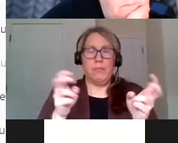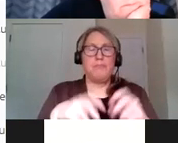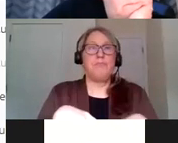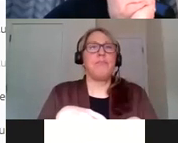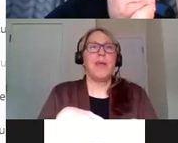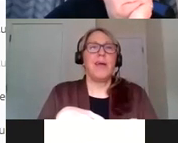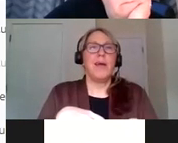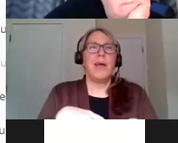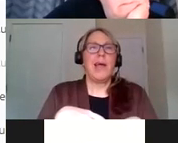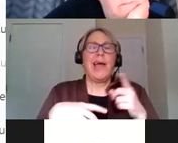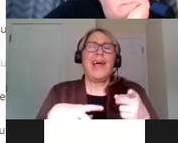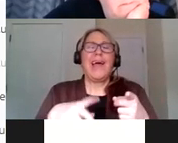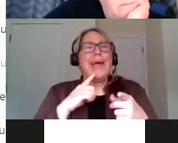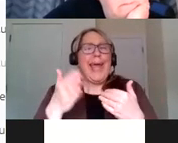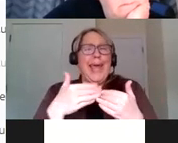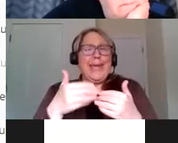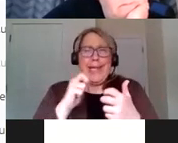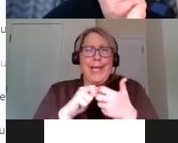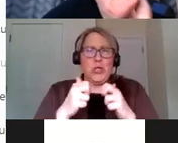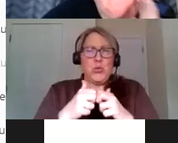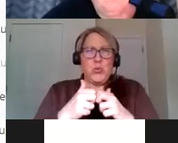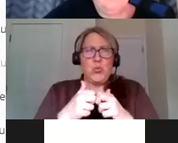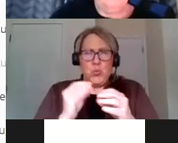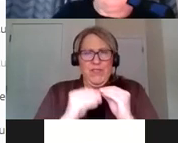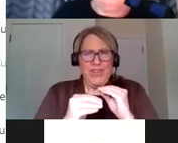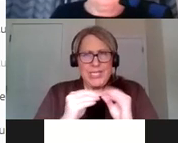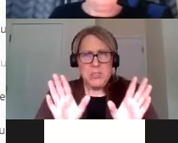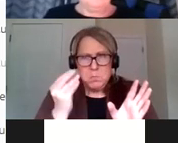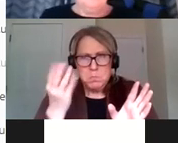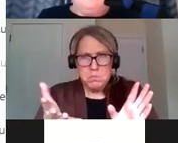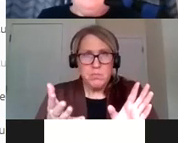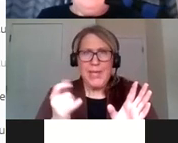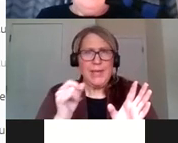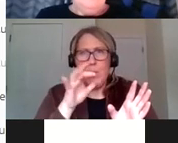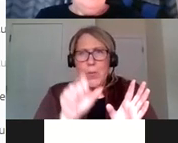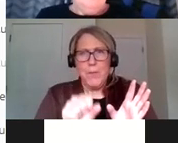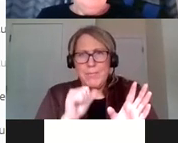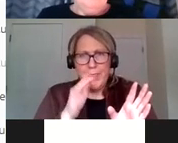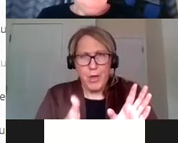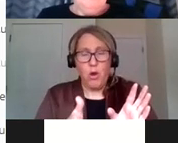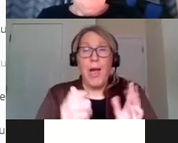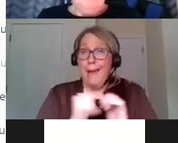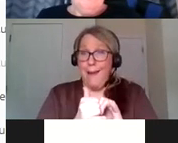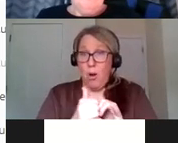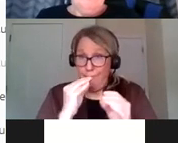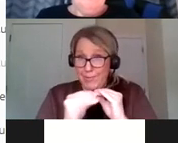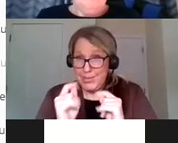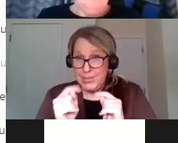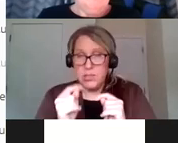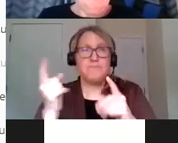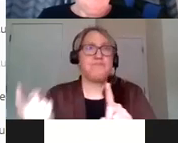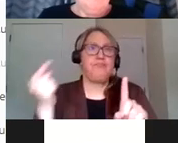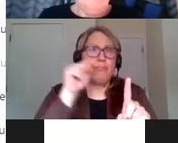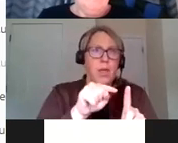of those really easy issues to fix if it wasn't there. So to do that, I'm going to go